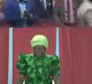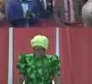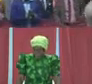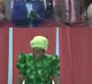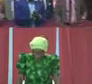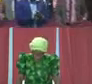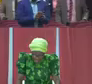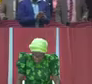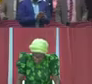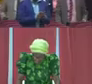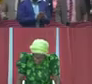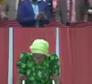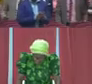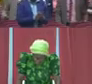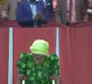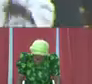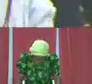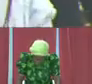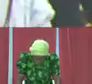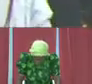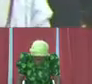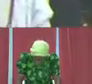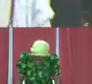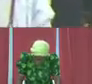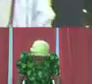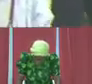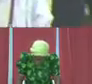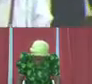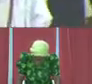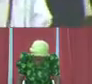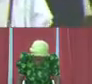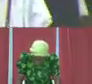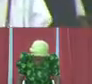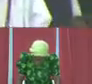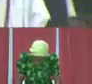Rumdra Mama Kaku Rumoku Shende.